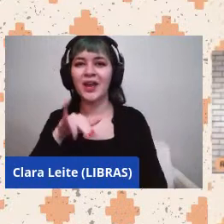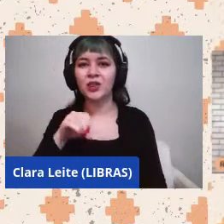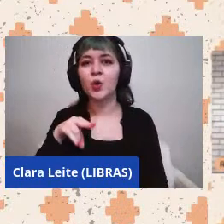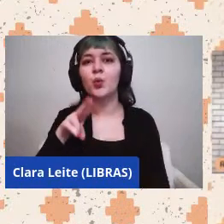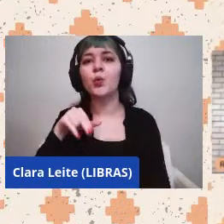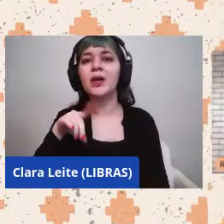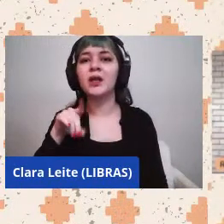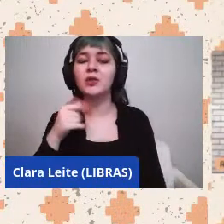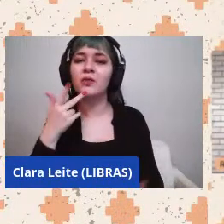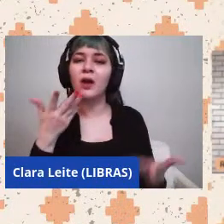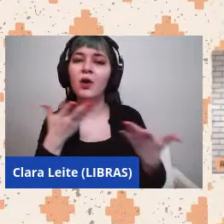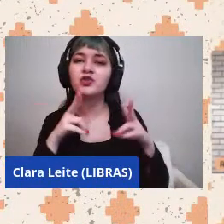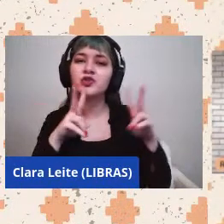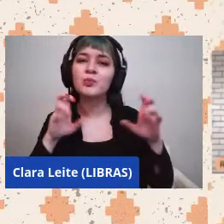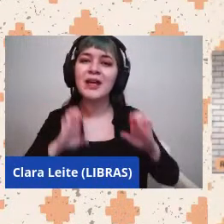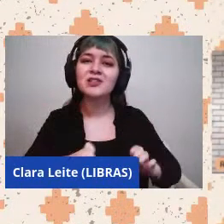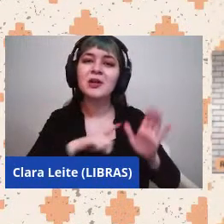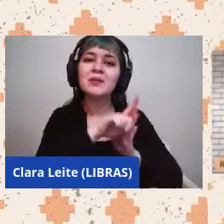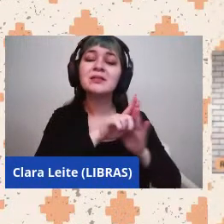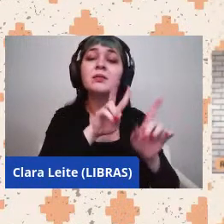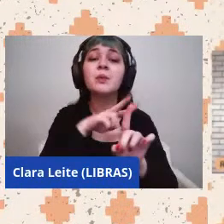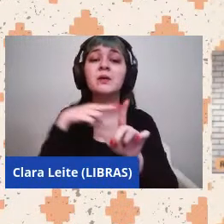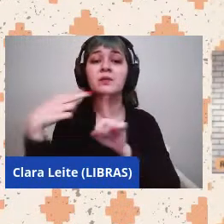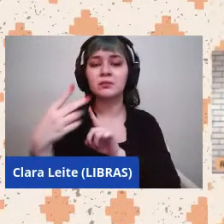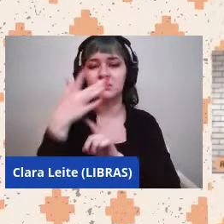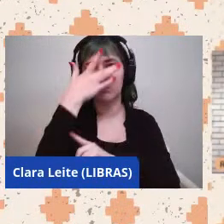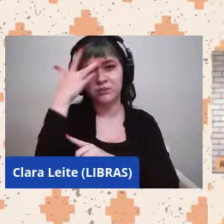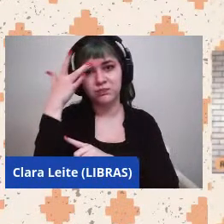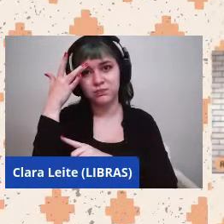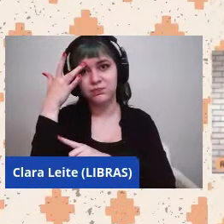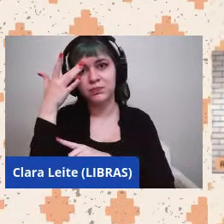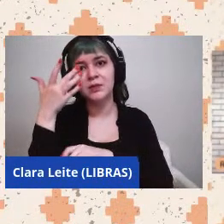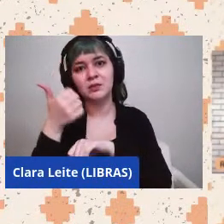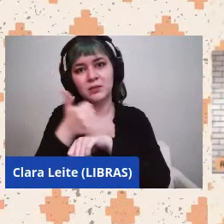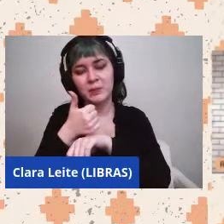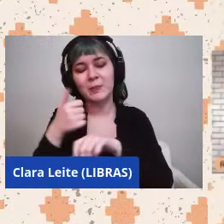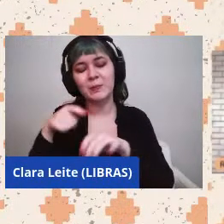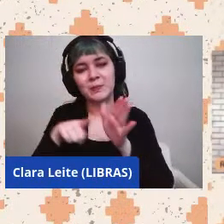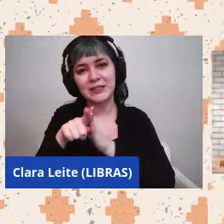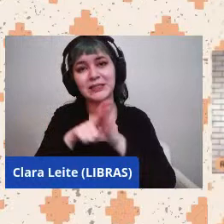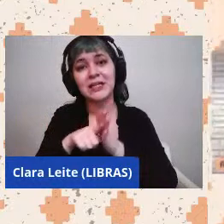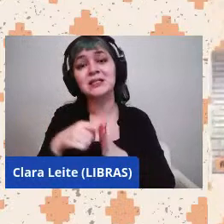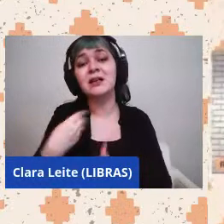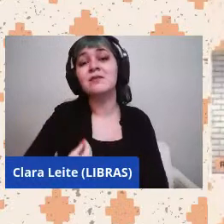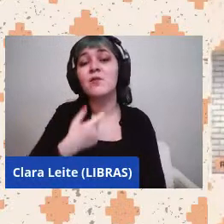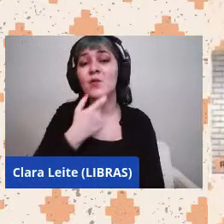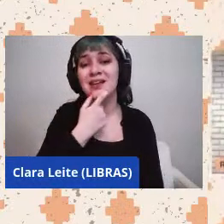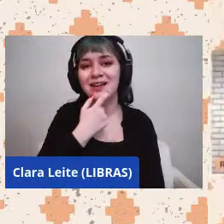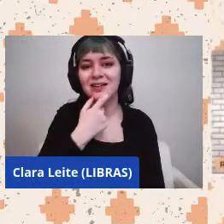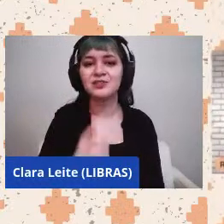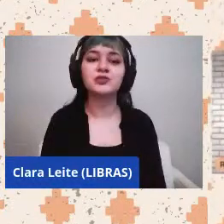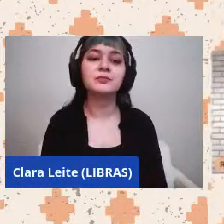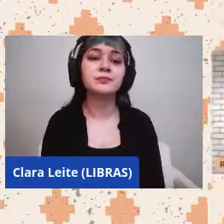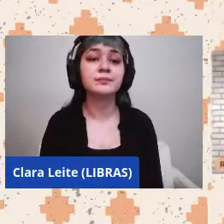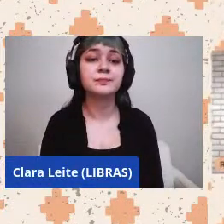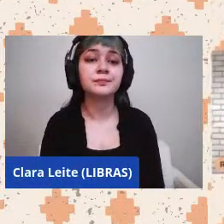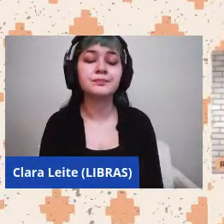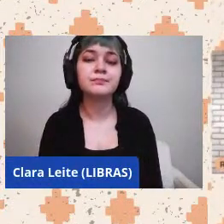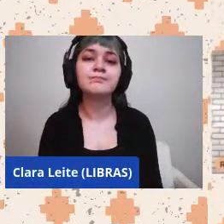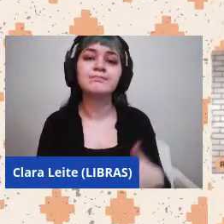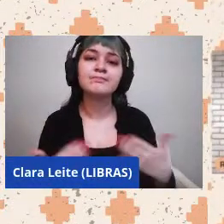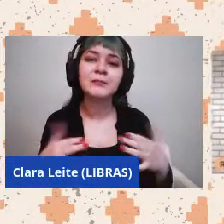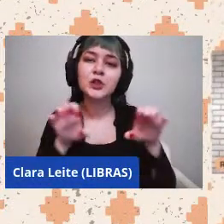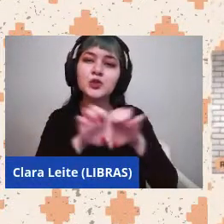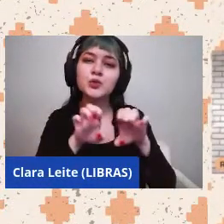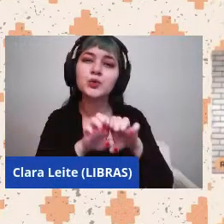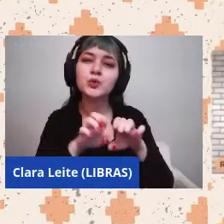research ethics from the perspective of a researcher based in England. Next slide, please. So the structure of